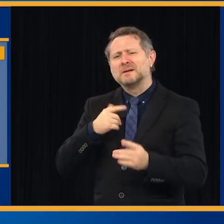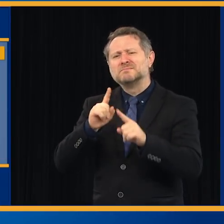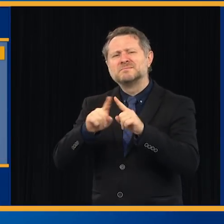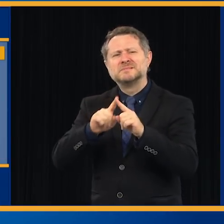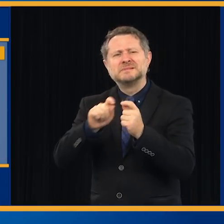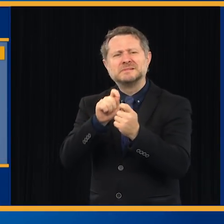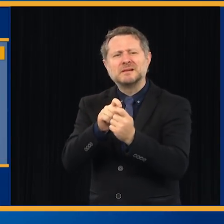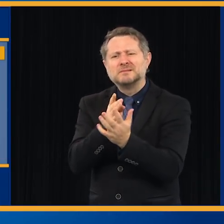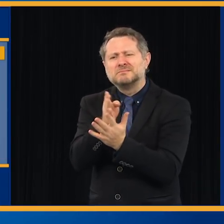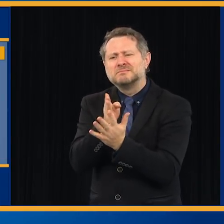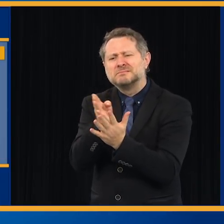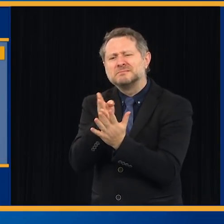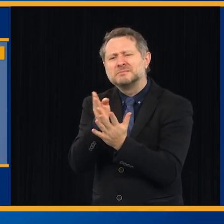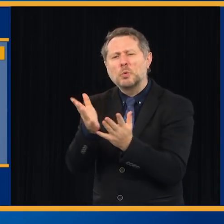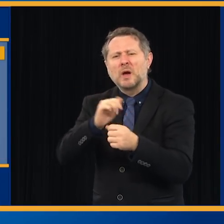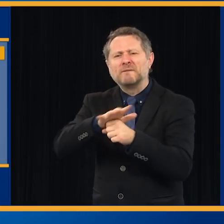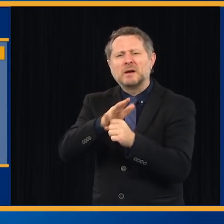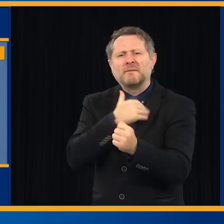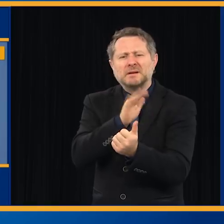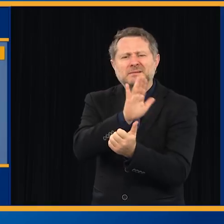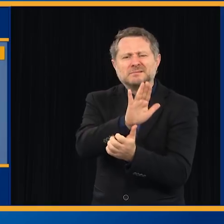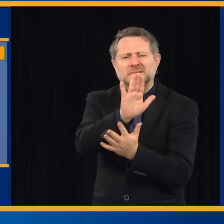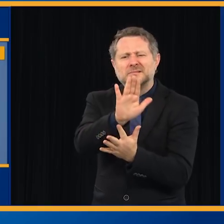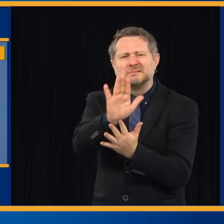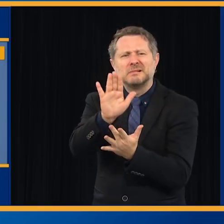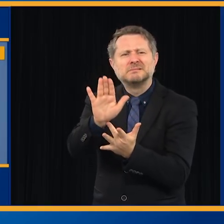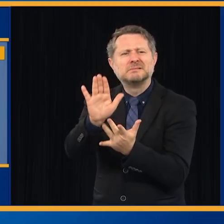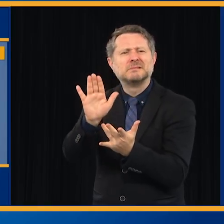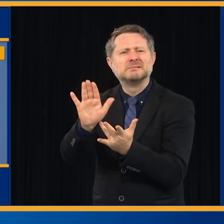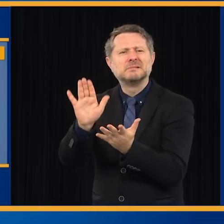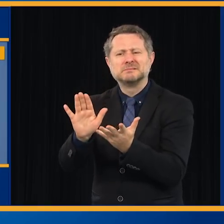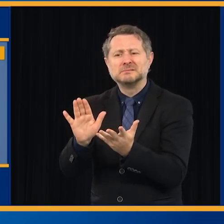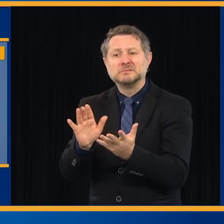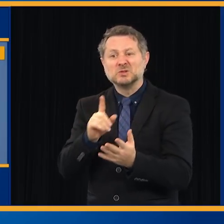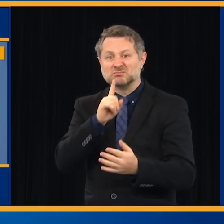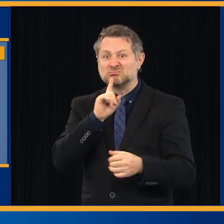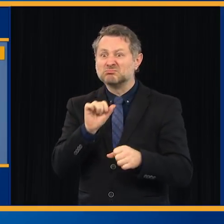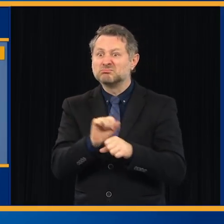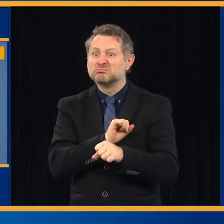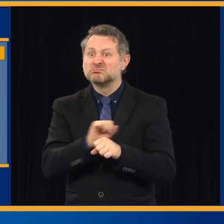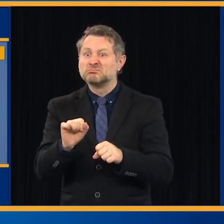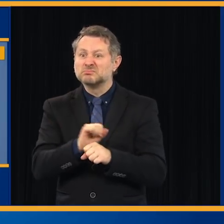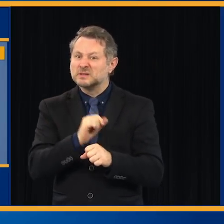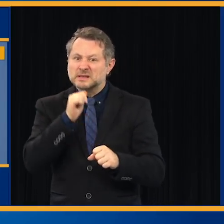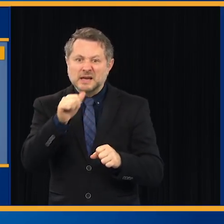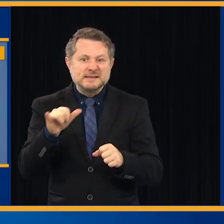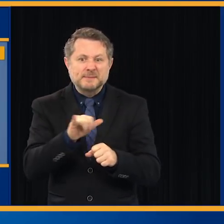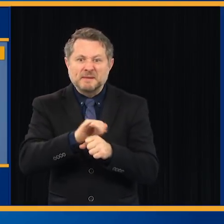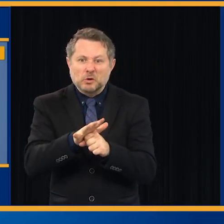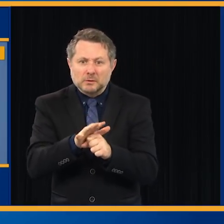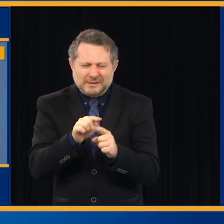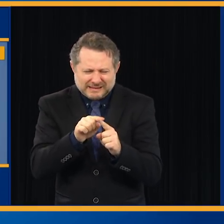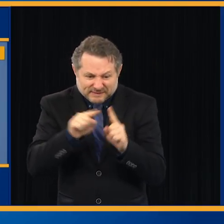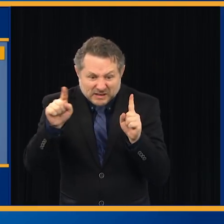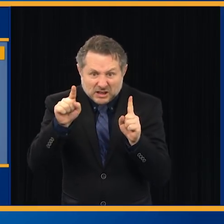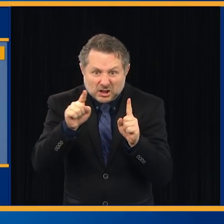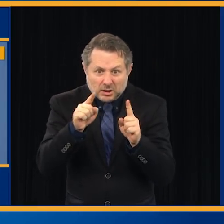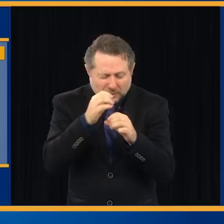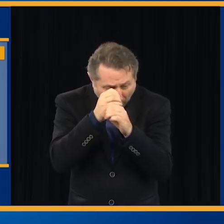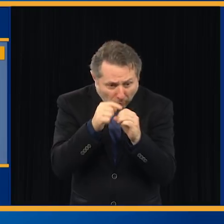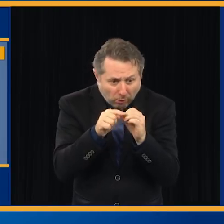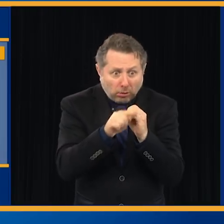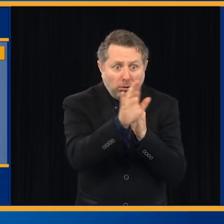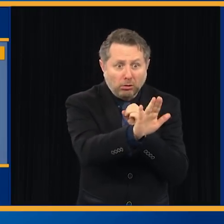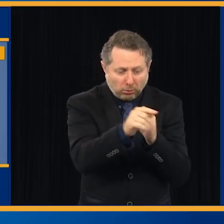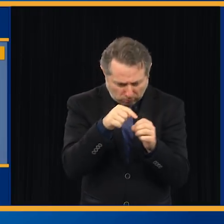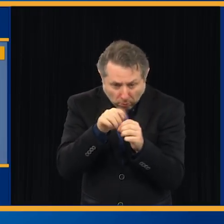the virus in the United States, that there are different strains. And we were all looking at the